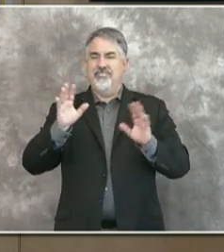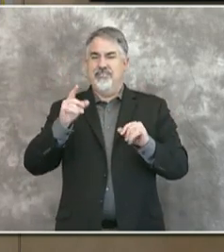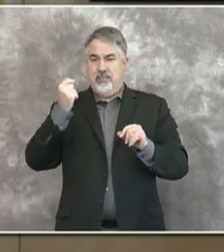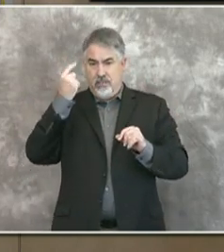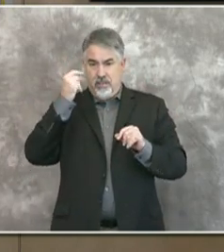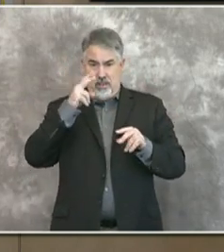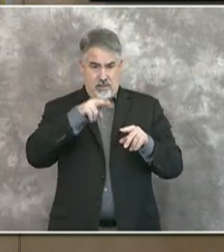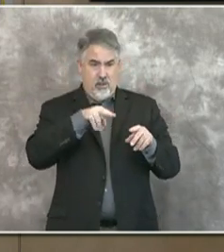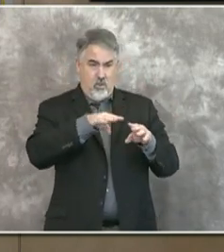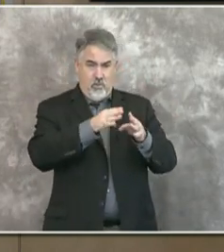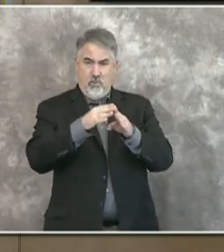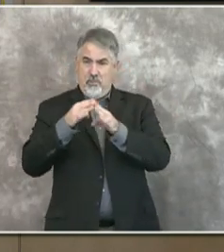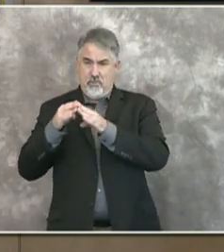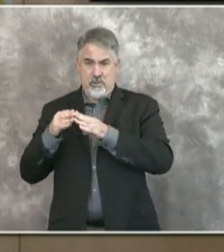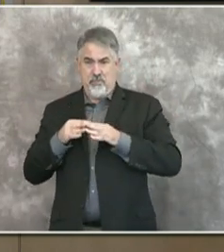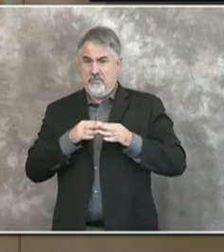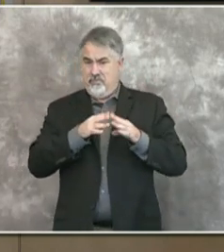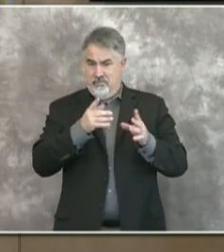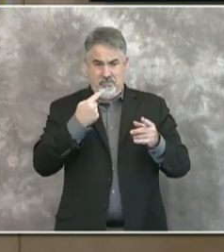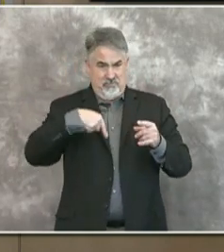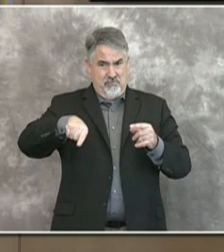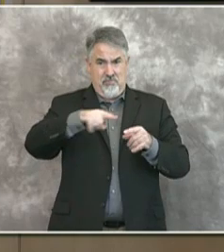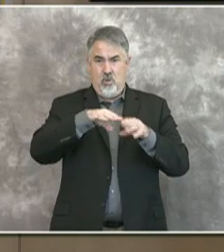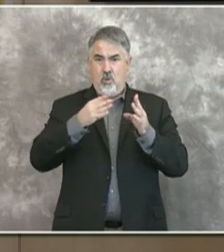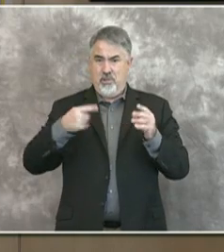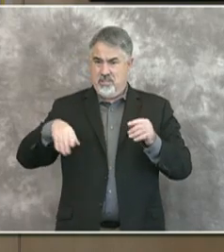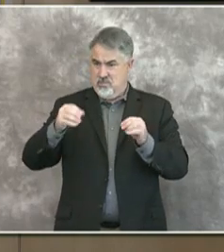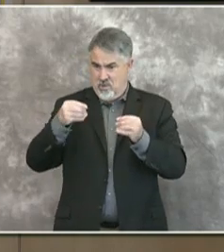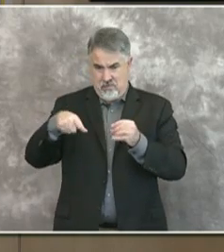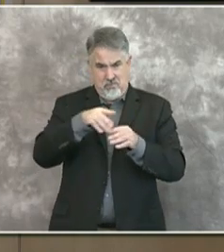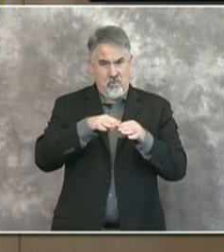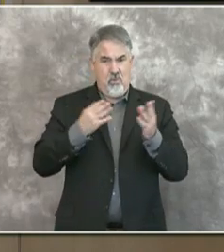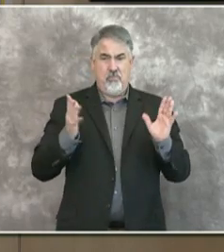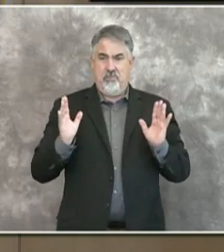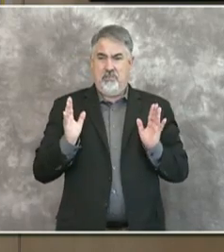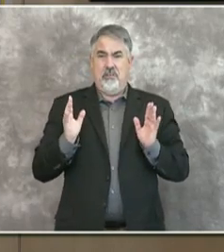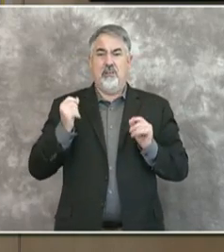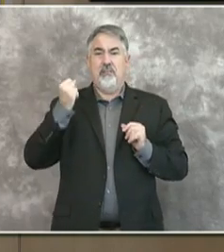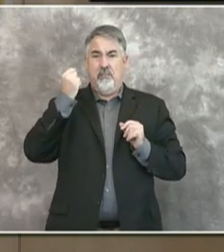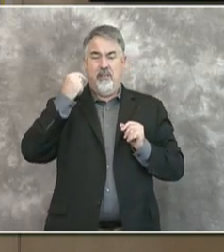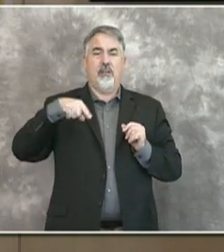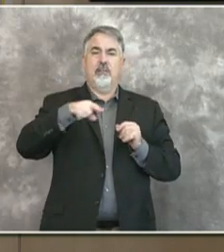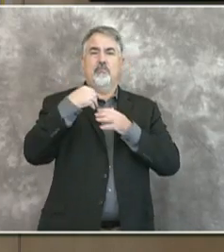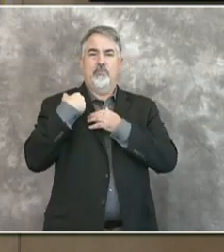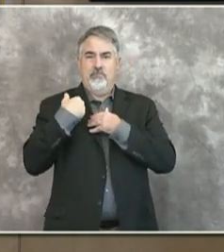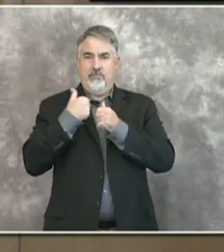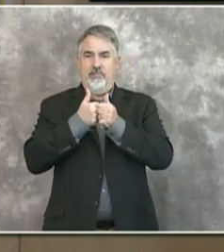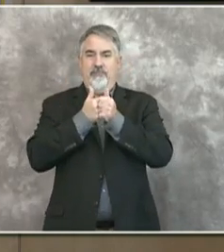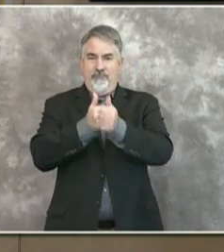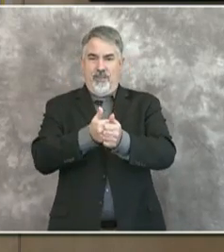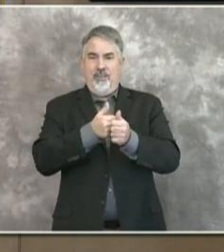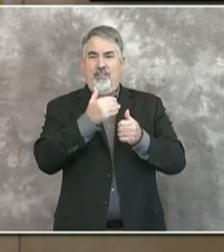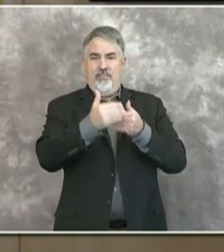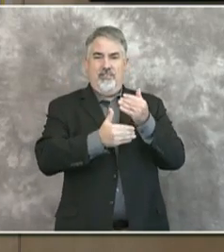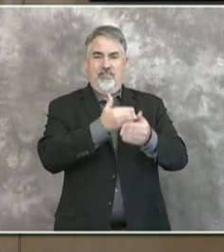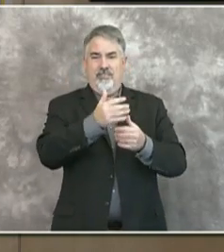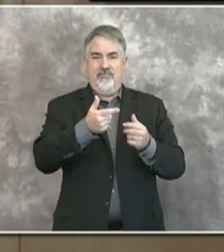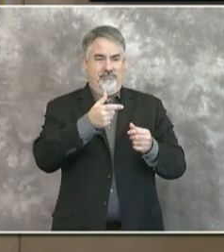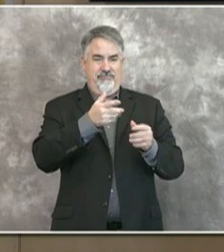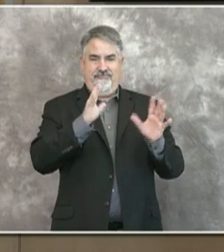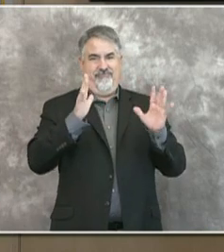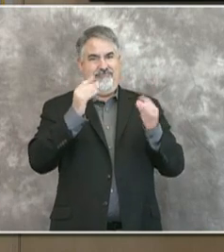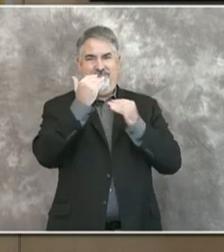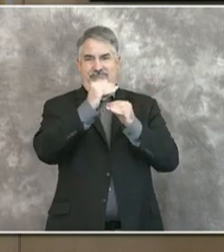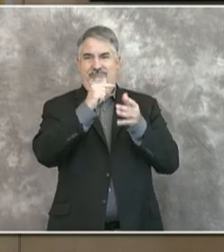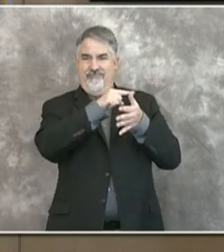just shared with you the retail entities that are open. Again, curbside and delivery. And those are open, and you can be